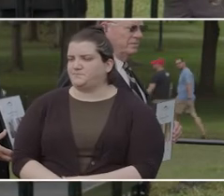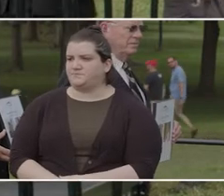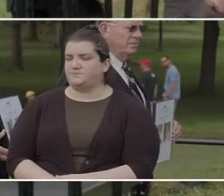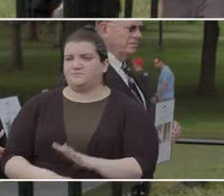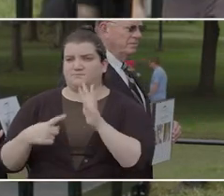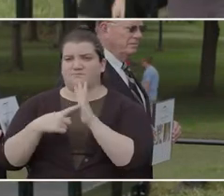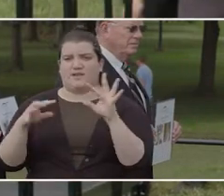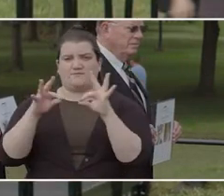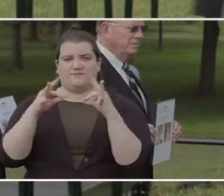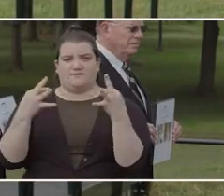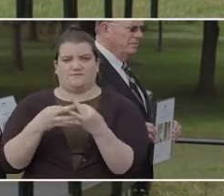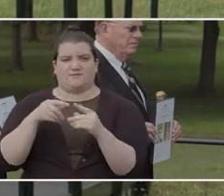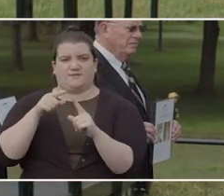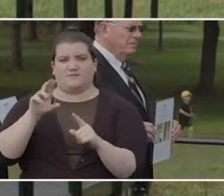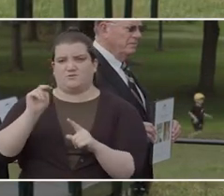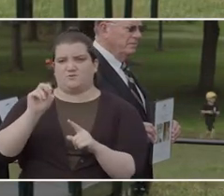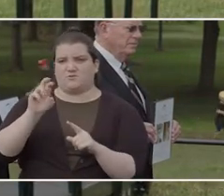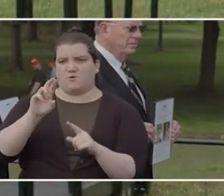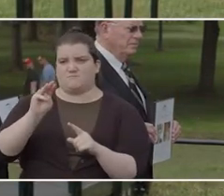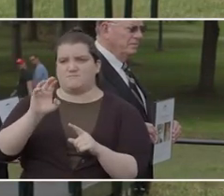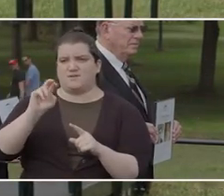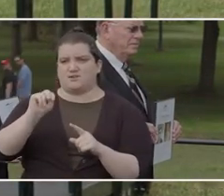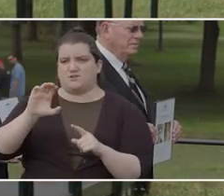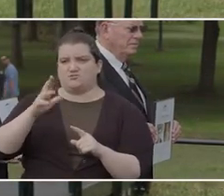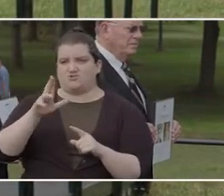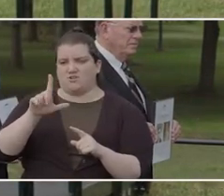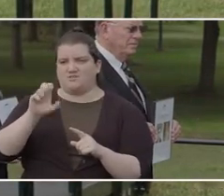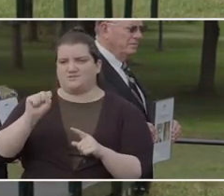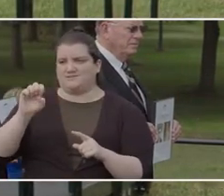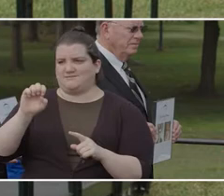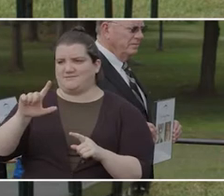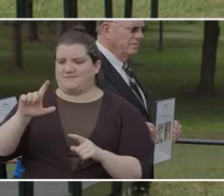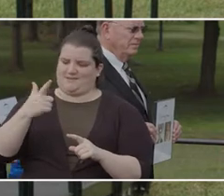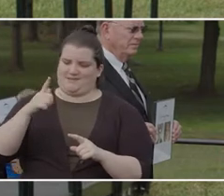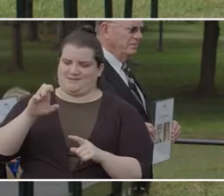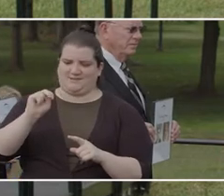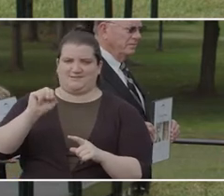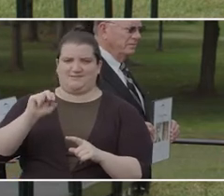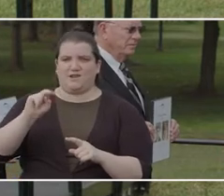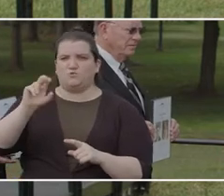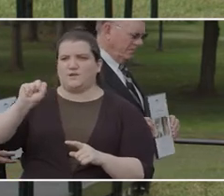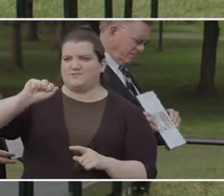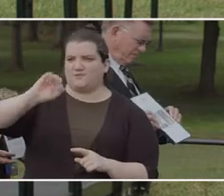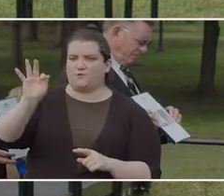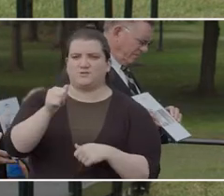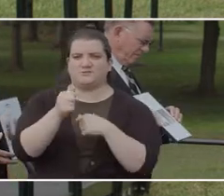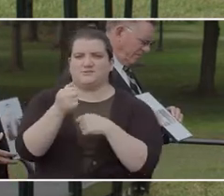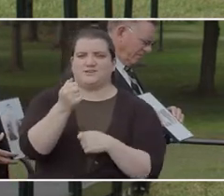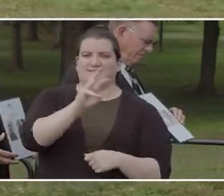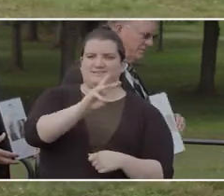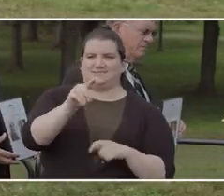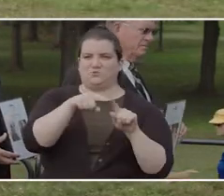On behalf of the family of Norman Charles Megahan, Air Force, Vietnam 1966 to 67.